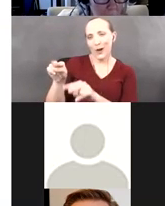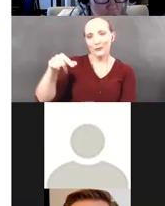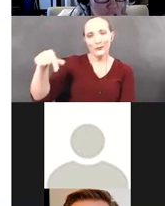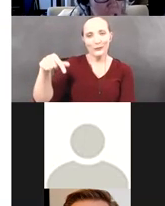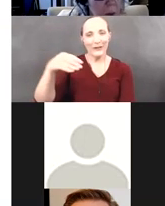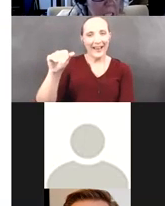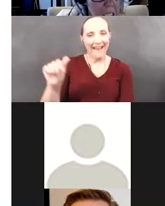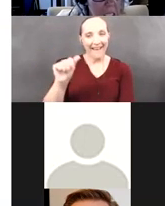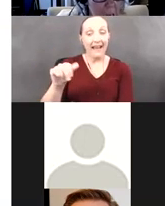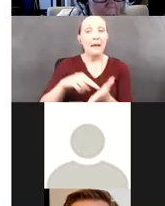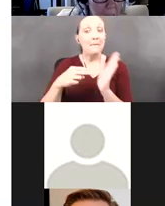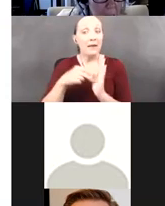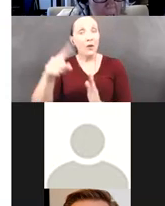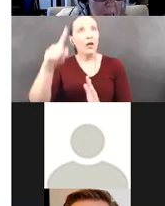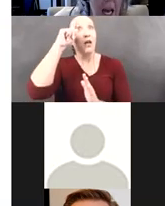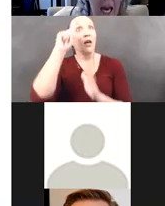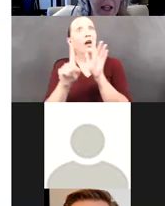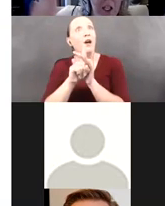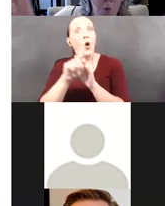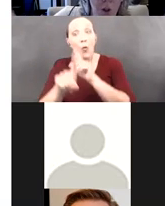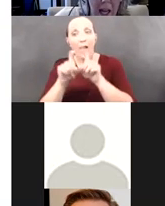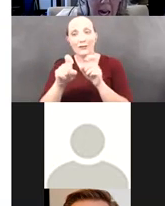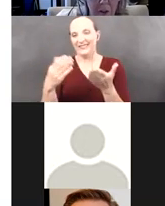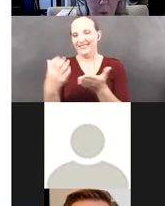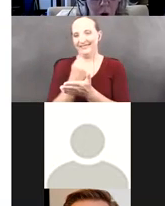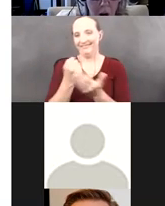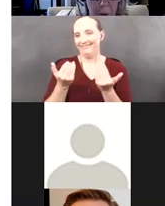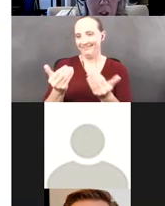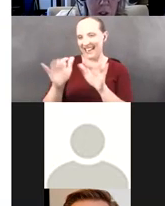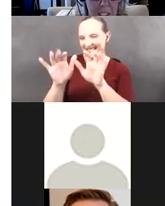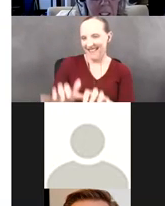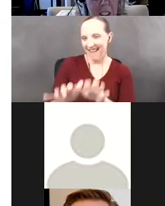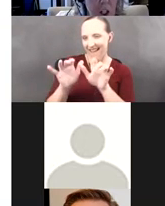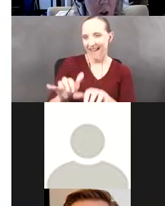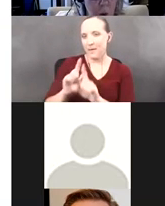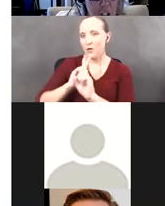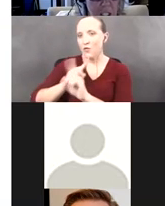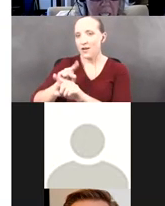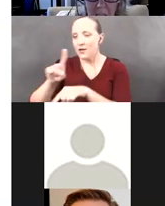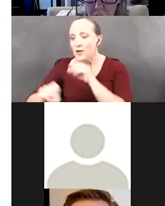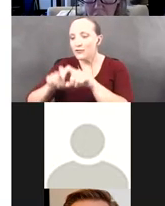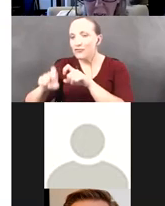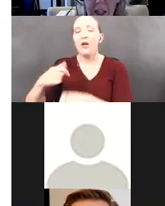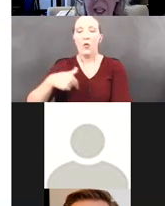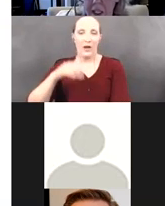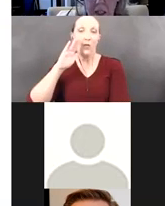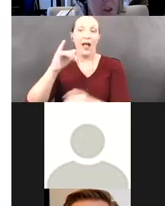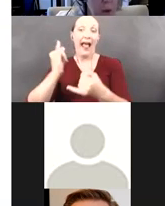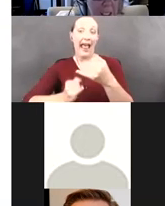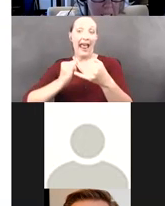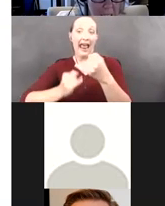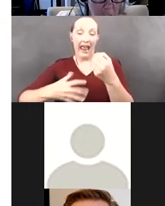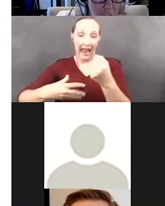preguntas. a question, please Entonces, si type it in, tiene una and pregunta, then por we'll favor, have more tecléelo opportunities to y get your vamos a tener questions más answered at the oportunidades end